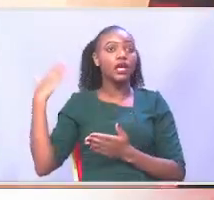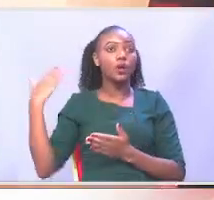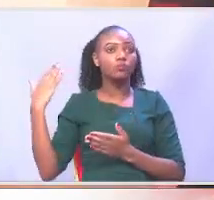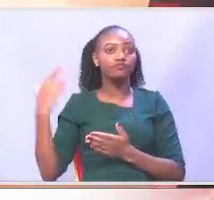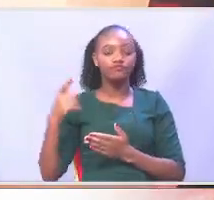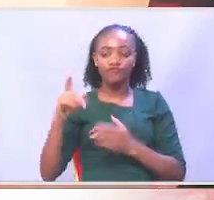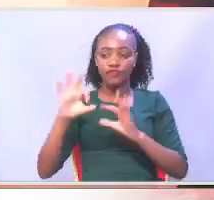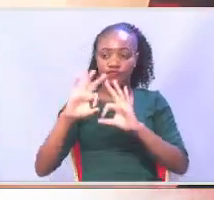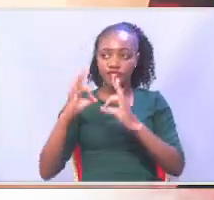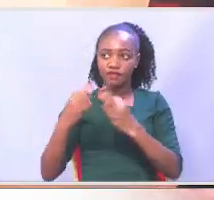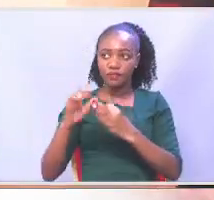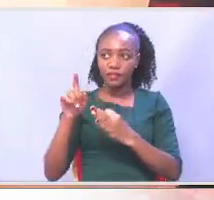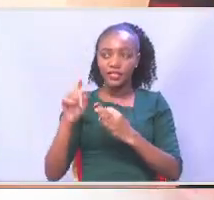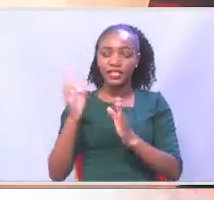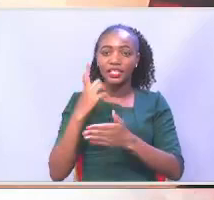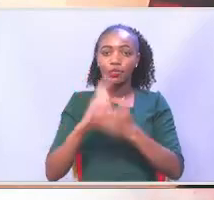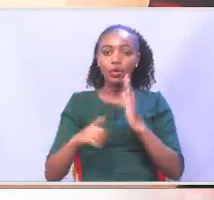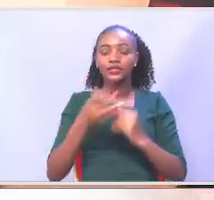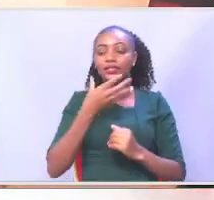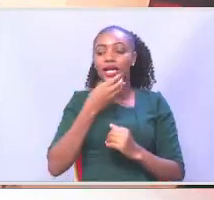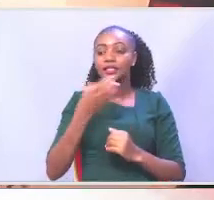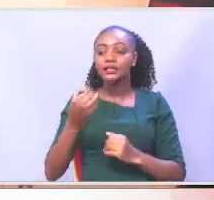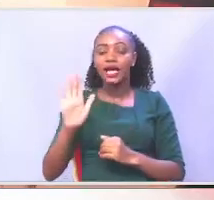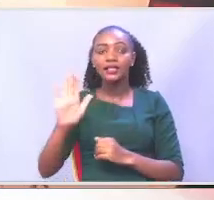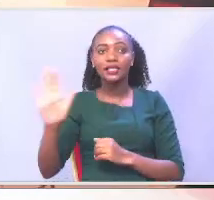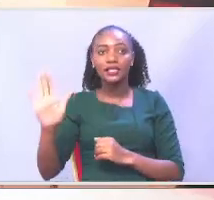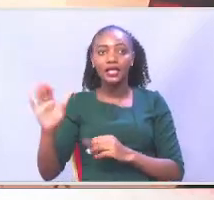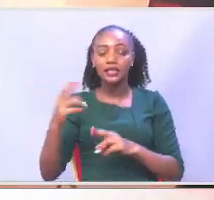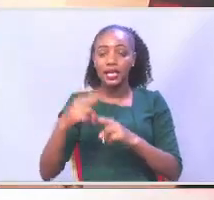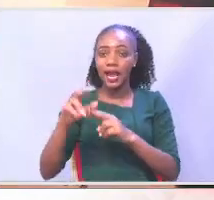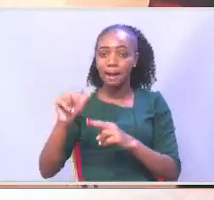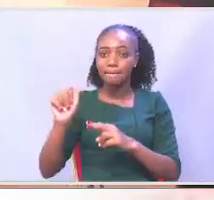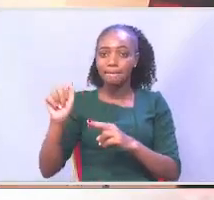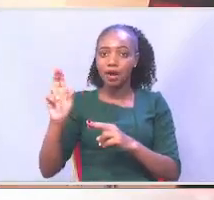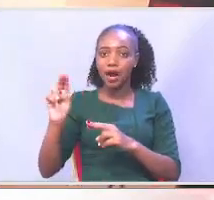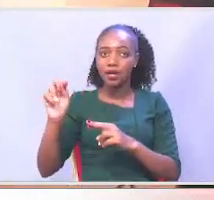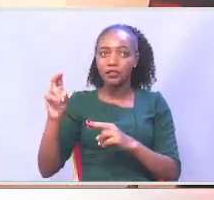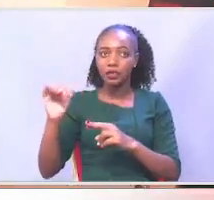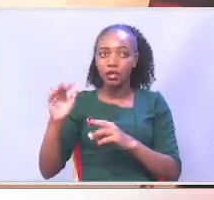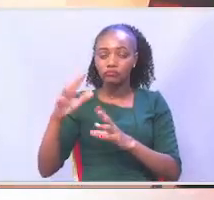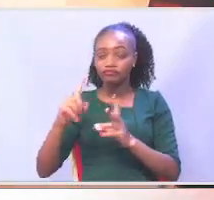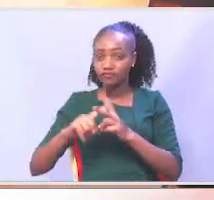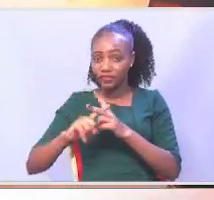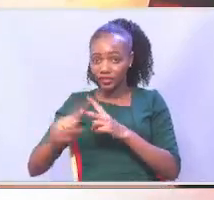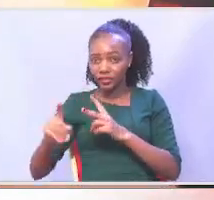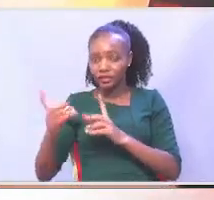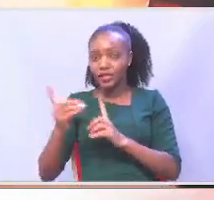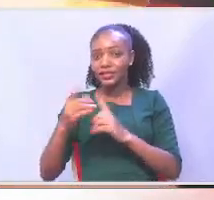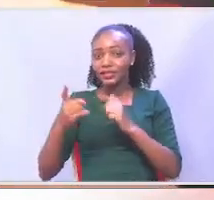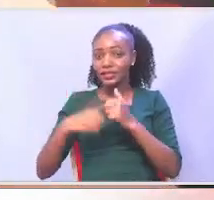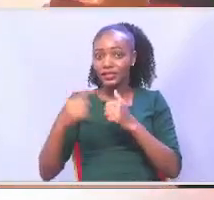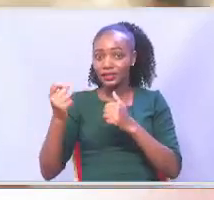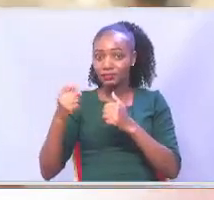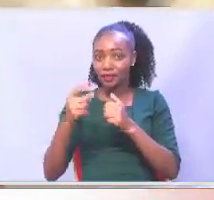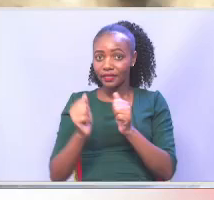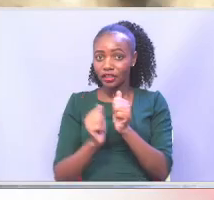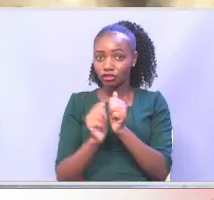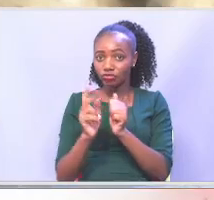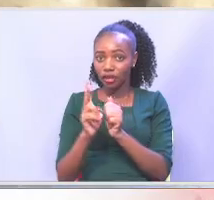and Millicent Okoth, their son Gabriel Anthony went missing on the 6th of December.